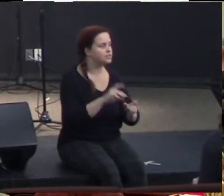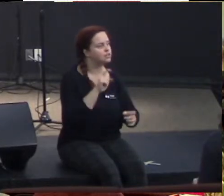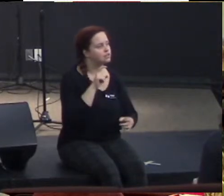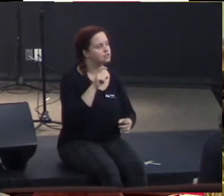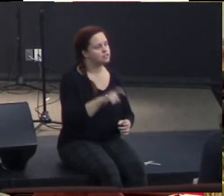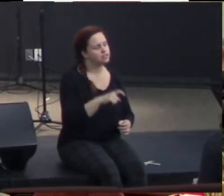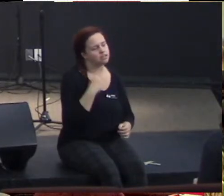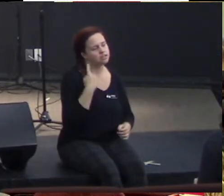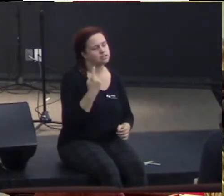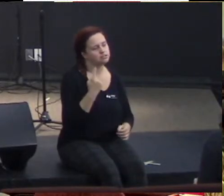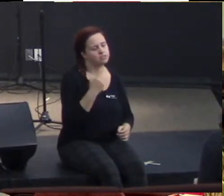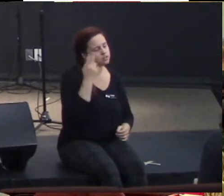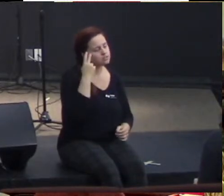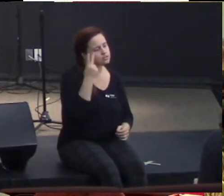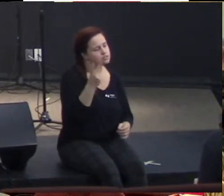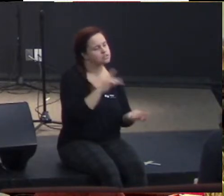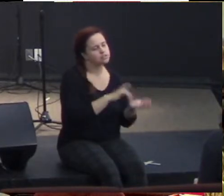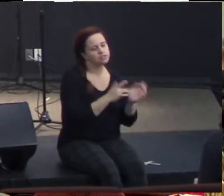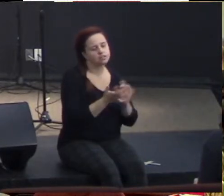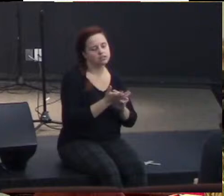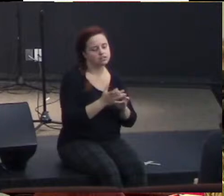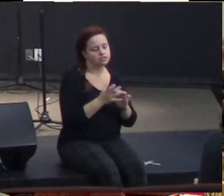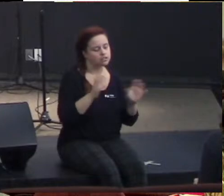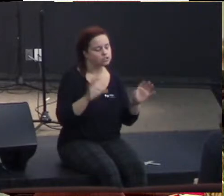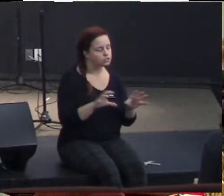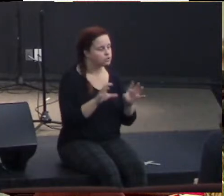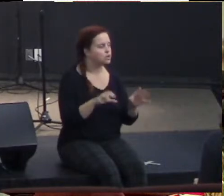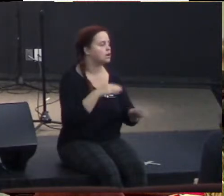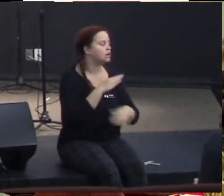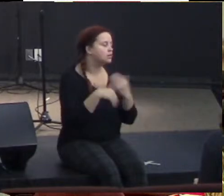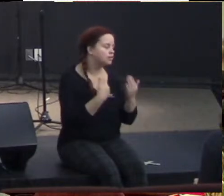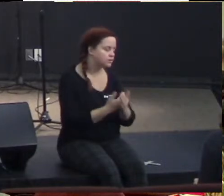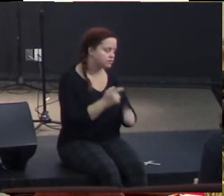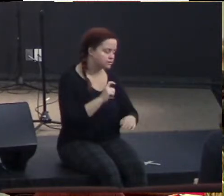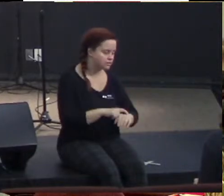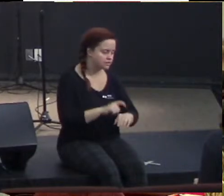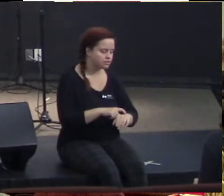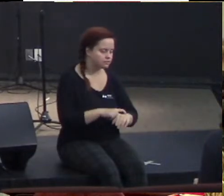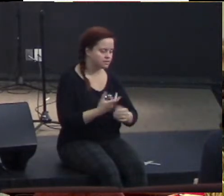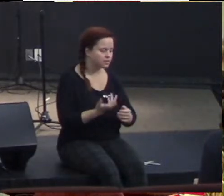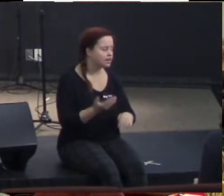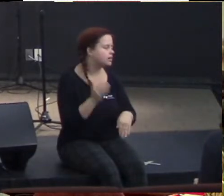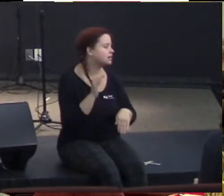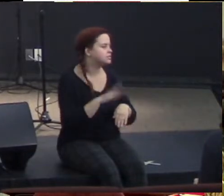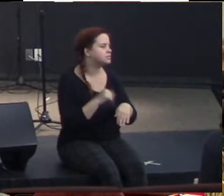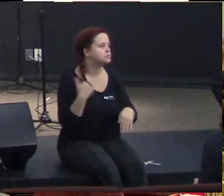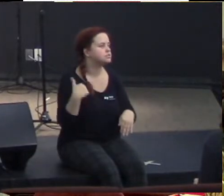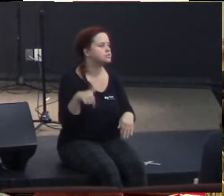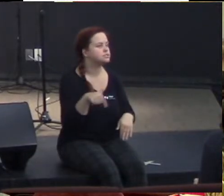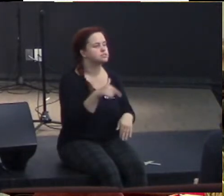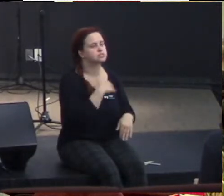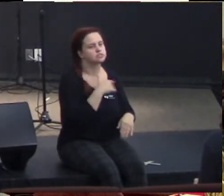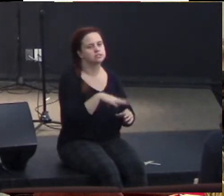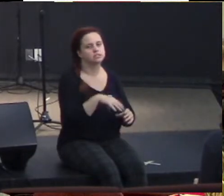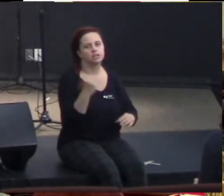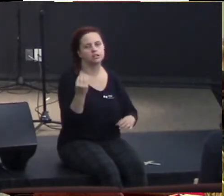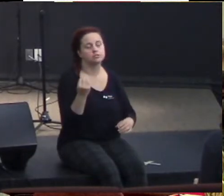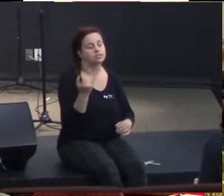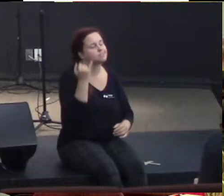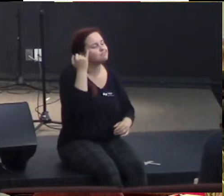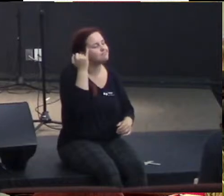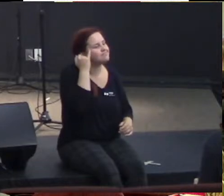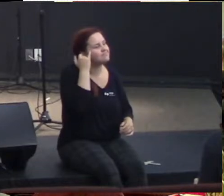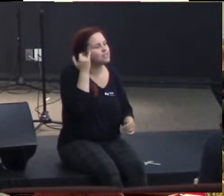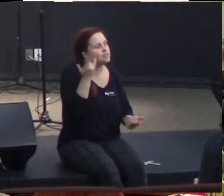see Jesus doing all the time. It kind of summons us out of this thing that if I'm going to engage